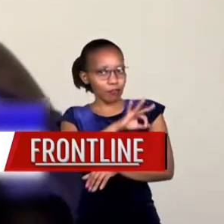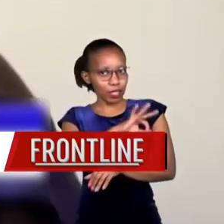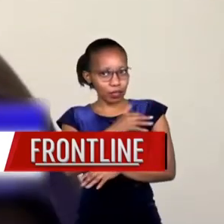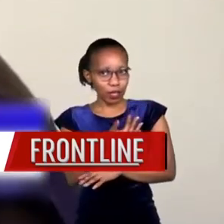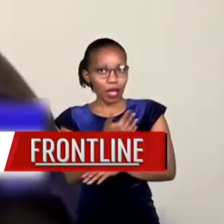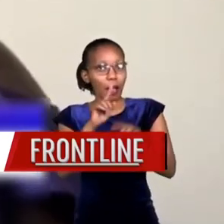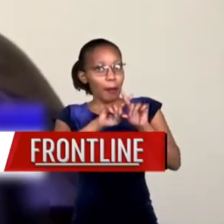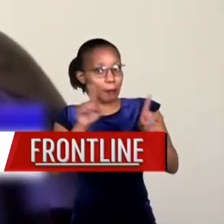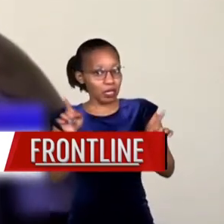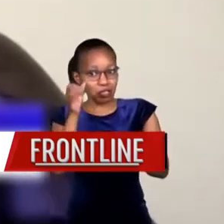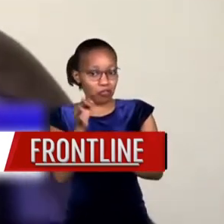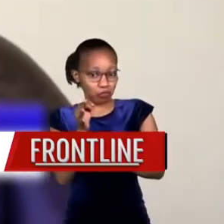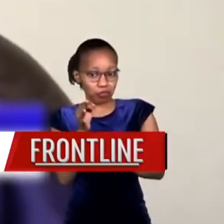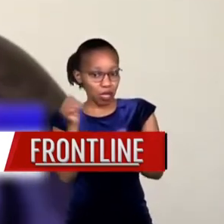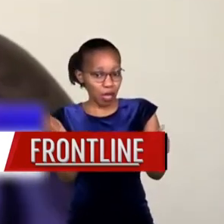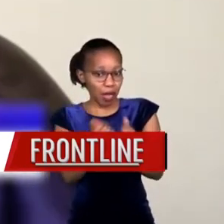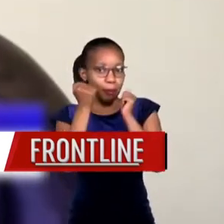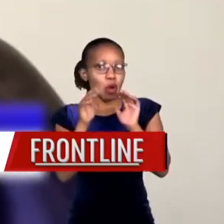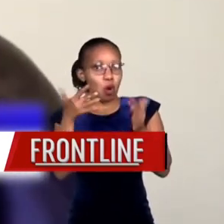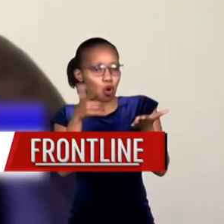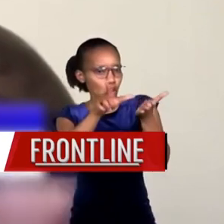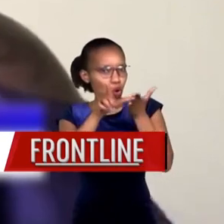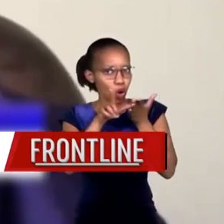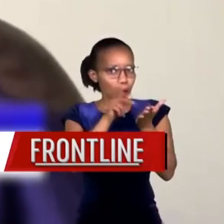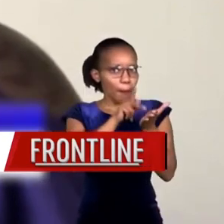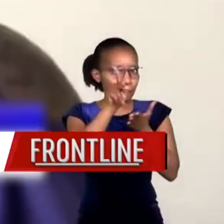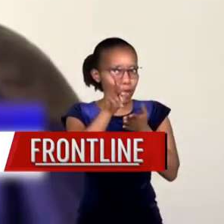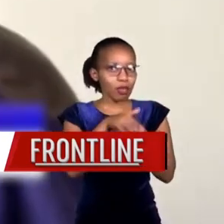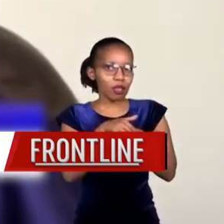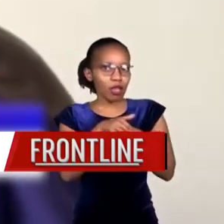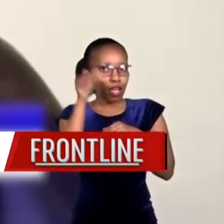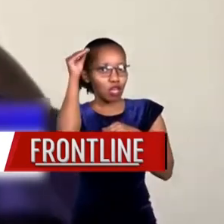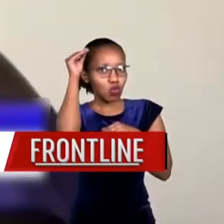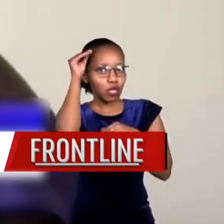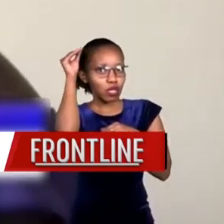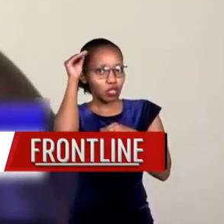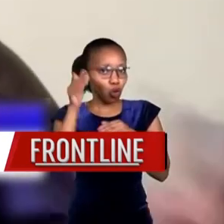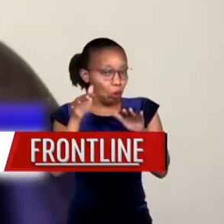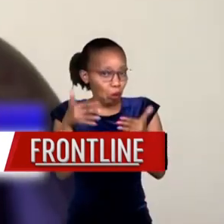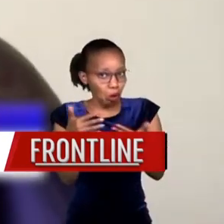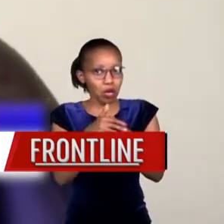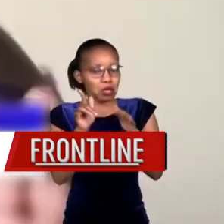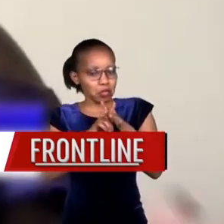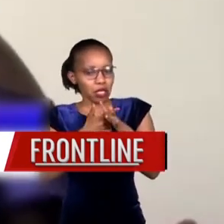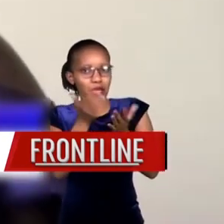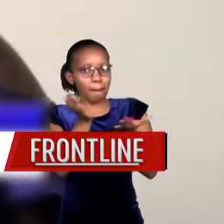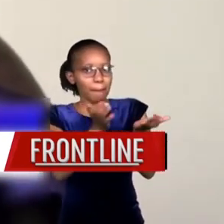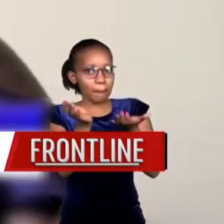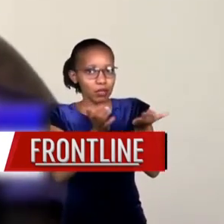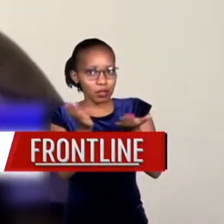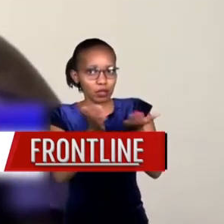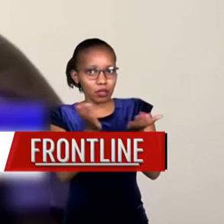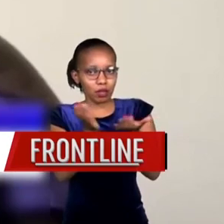right? But then if that's the case, or if you're taking a loan to pay, let's say, for your master's education, or maybe to start a business, something like